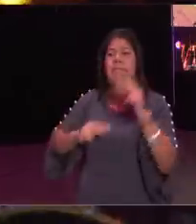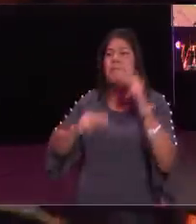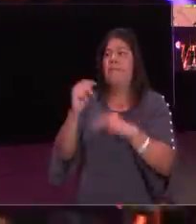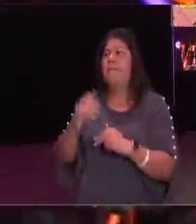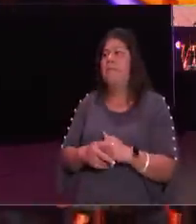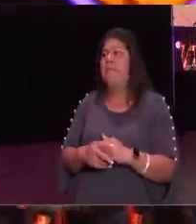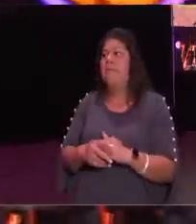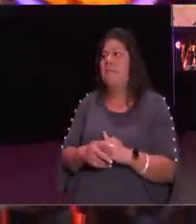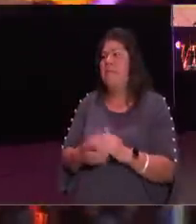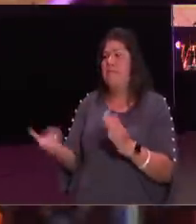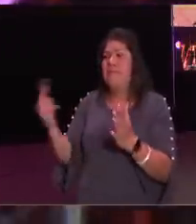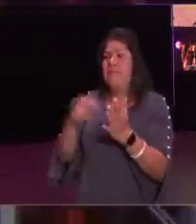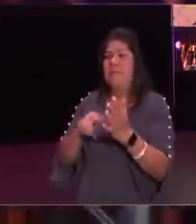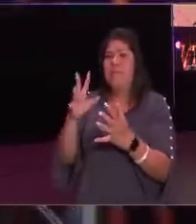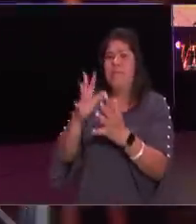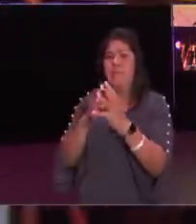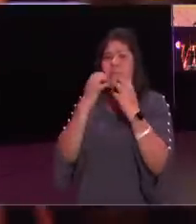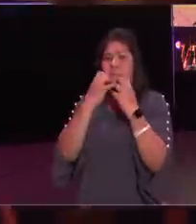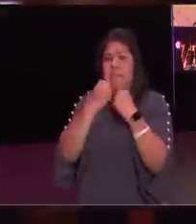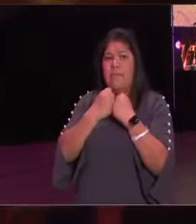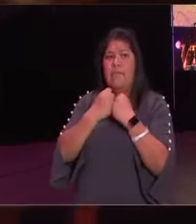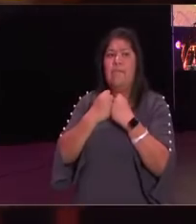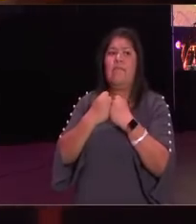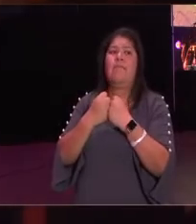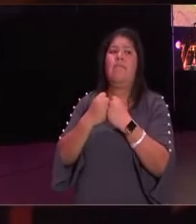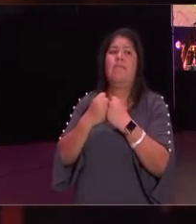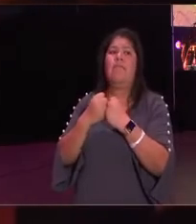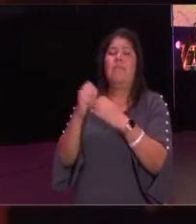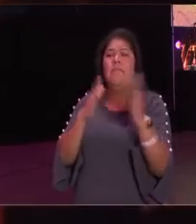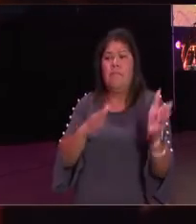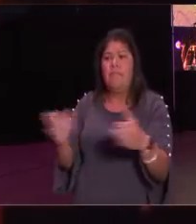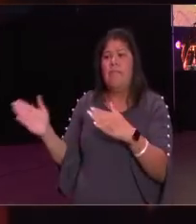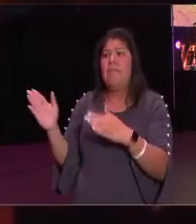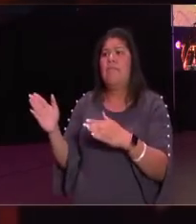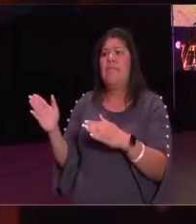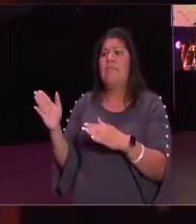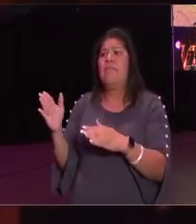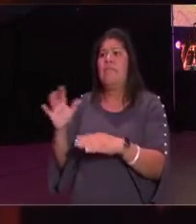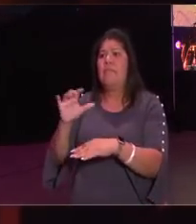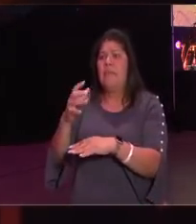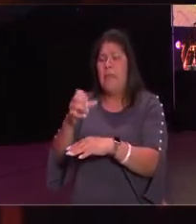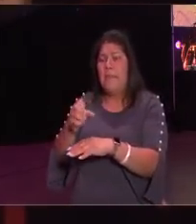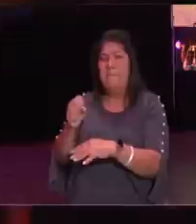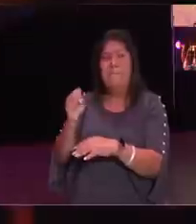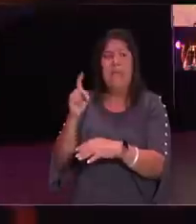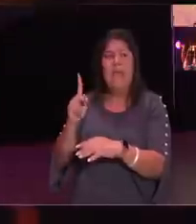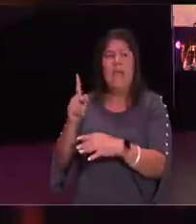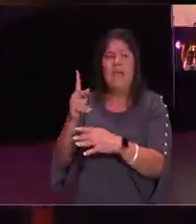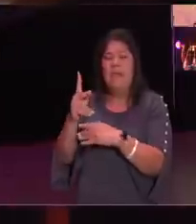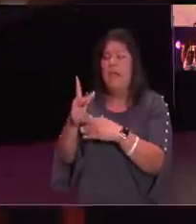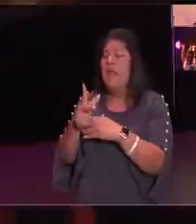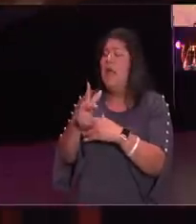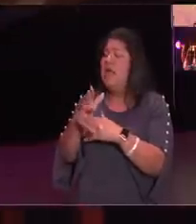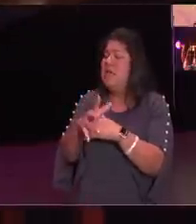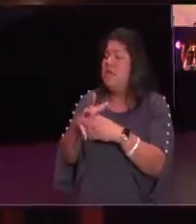building to resurrect your passion, to resurrect your purpose, to send you back to the